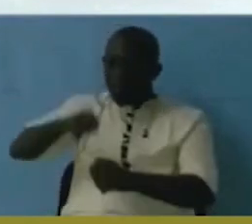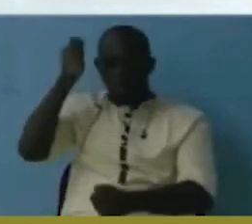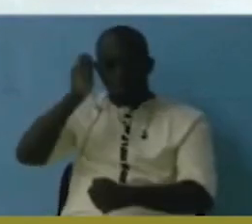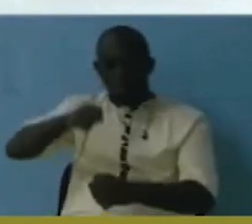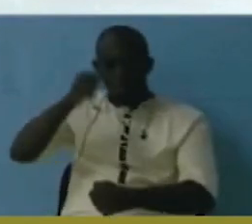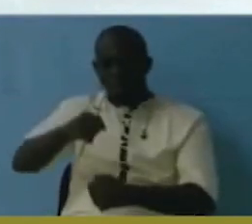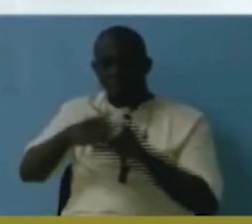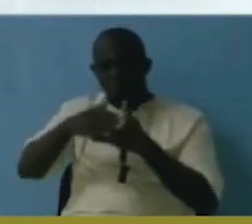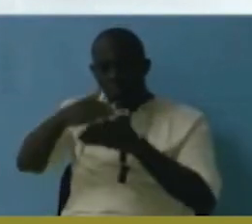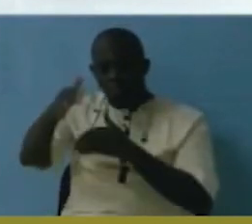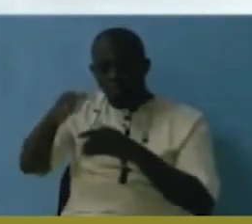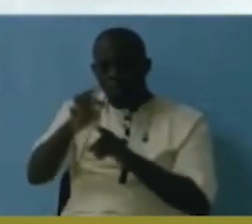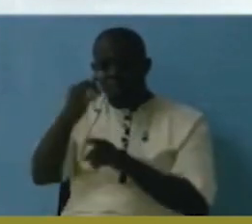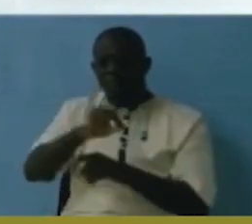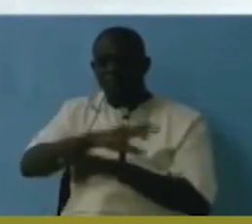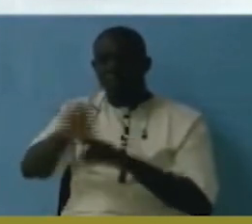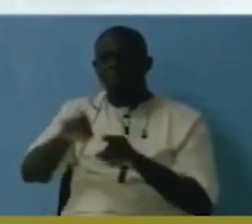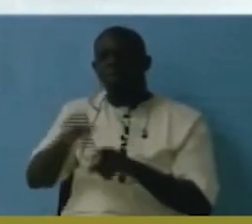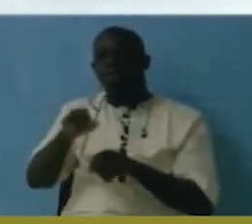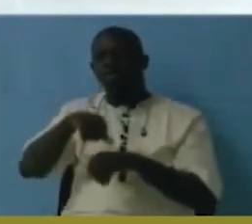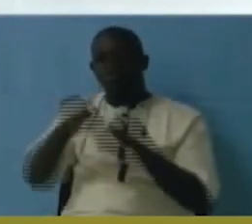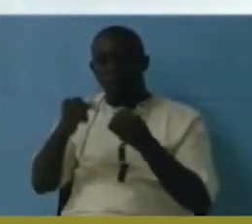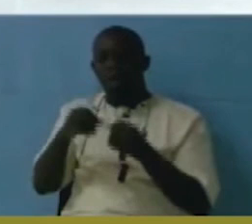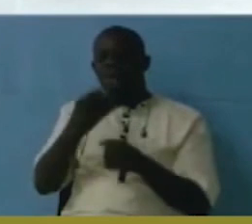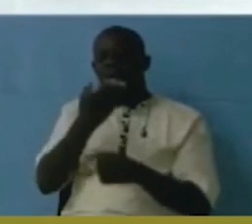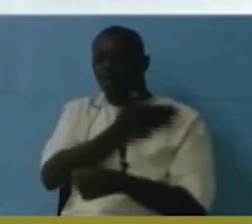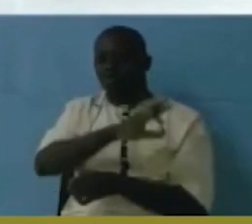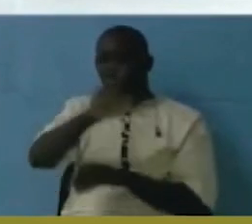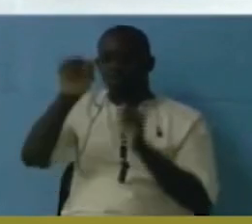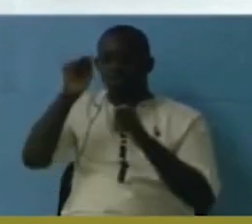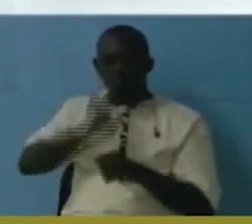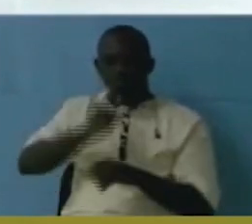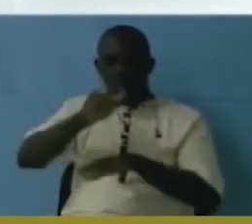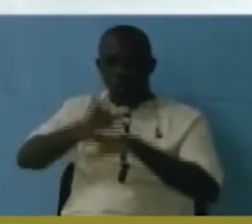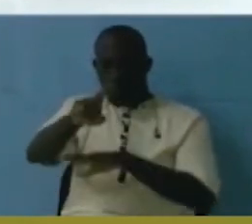2017, Dabo was reinstated into the army and promoted to the rank of major.